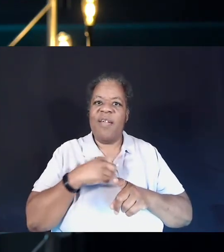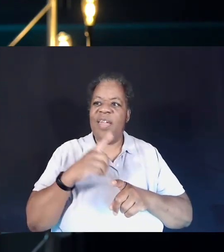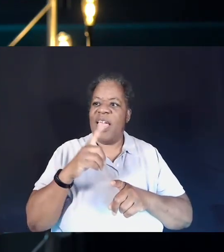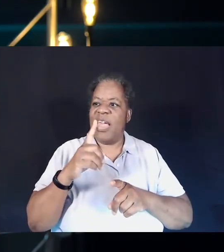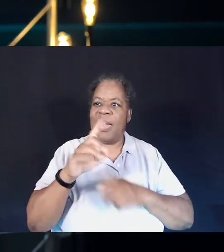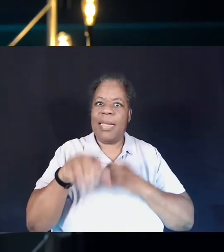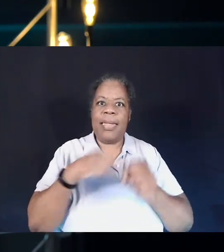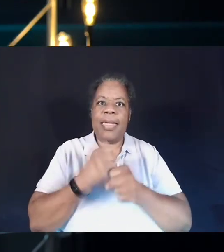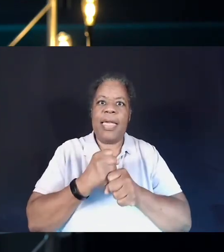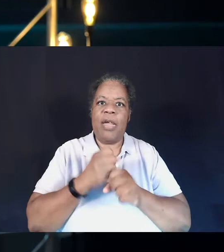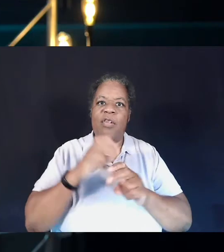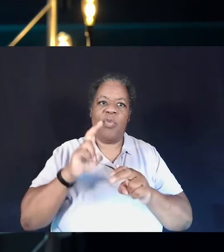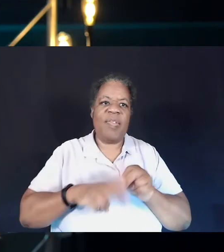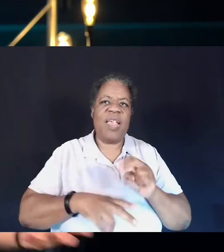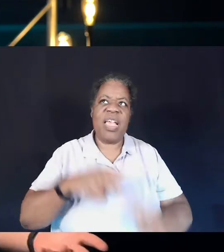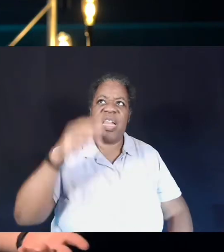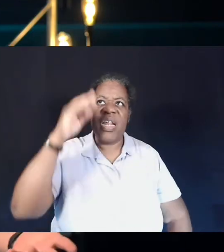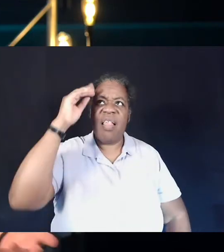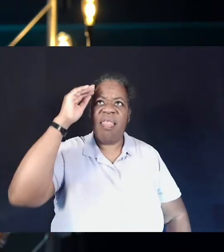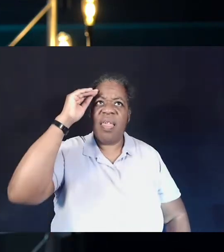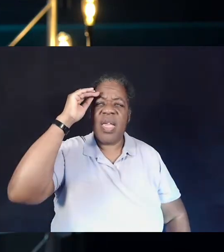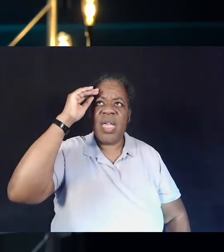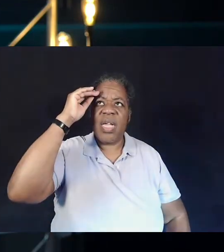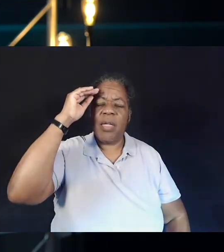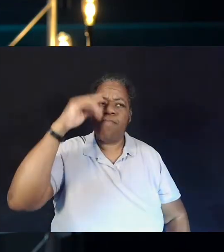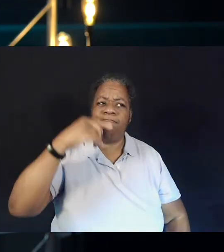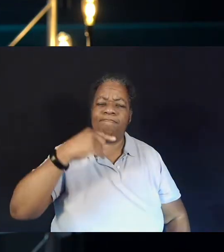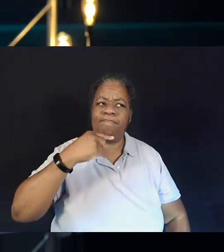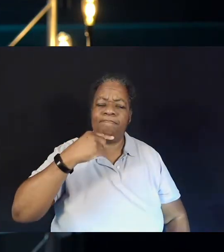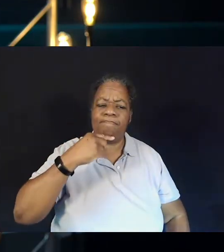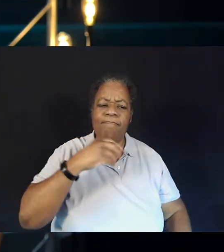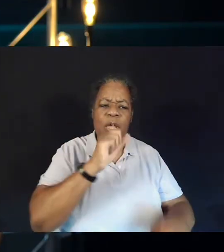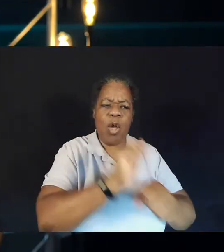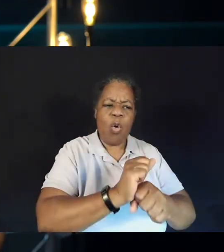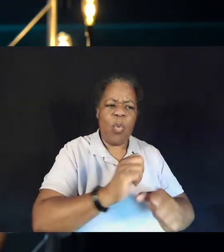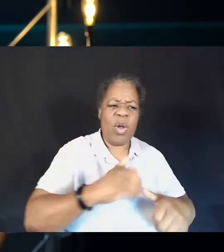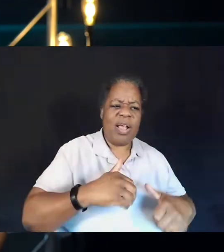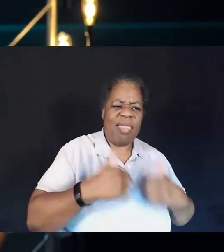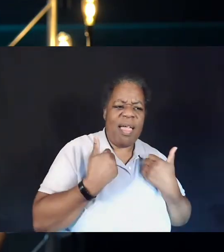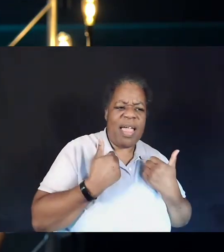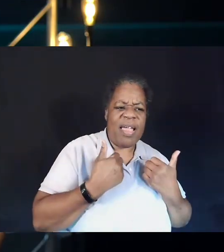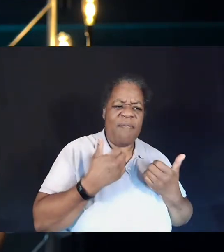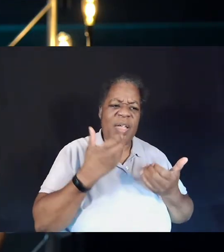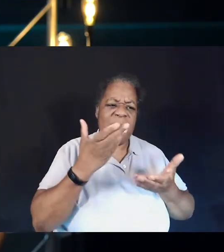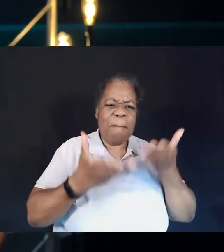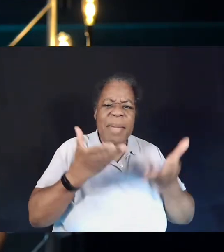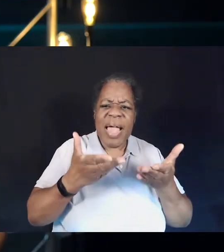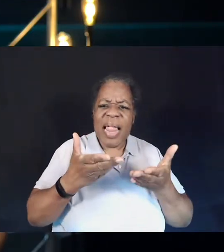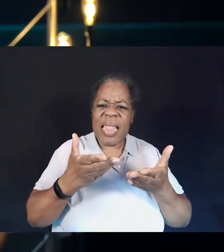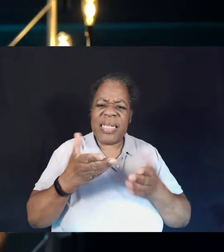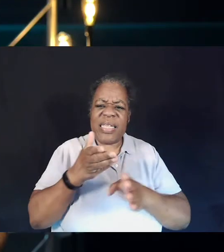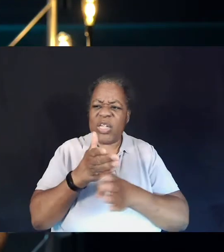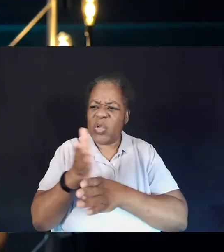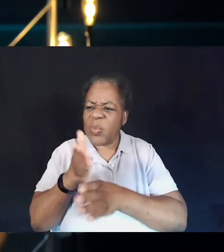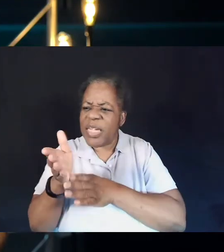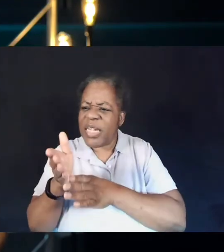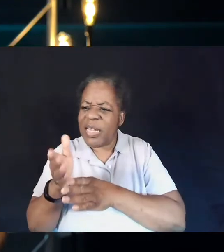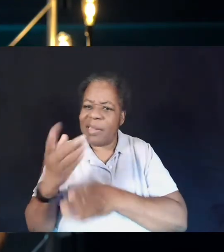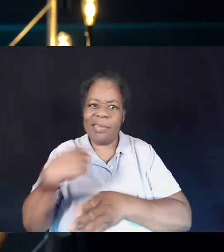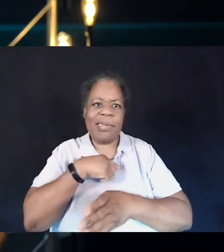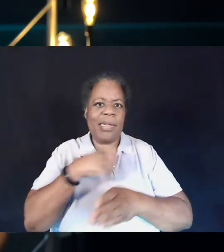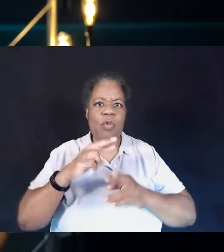kind of reassess things like work-life balance or our chosen careers, and so many of us are ready to make a huge